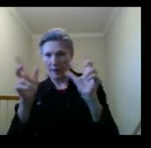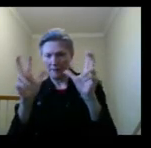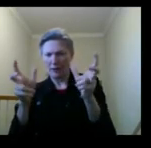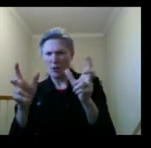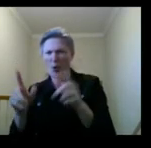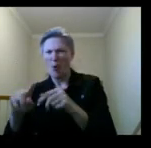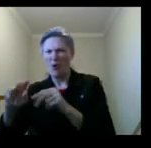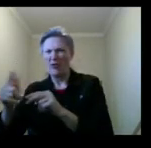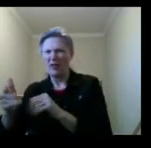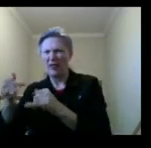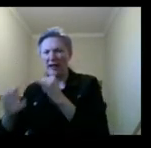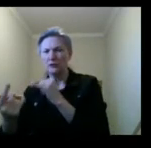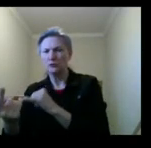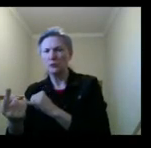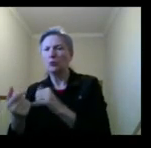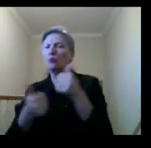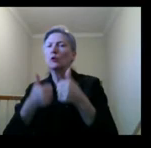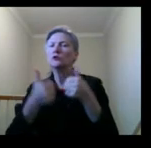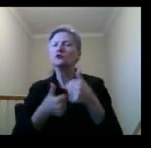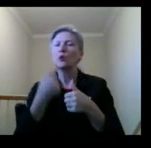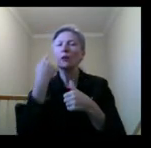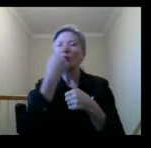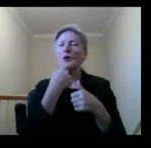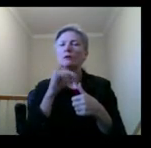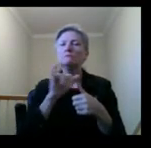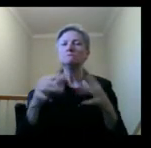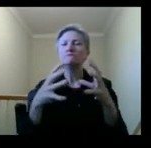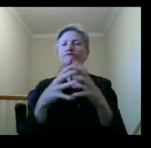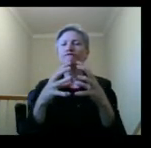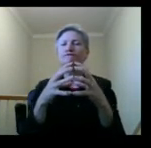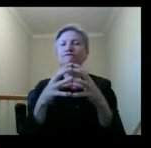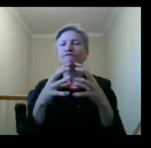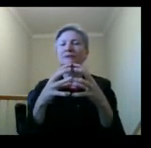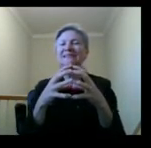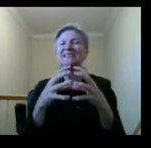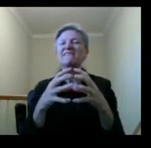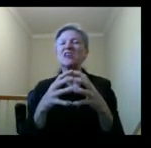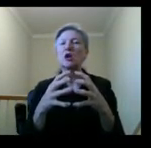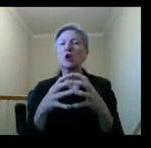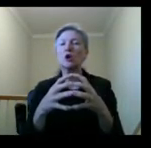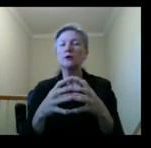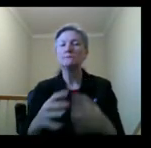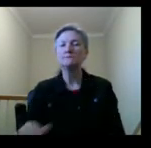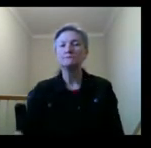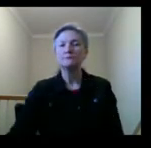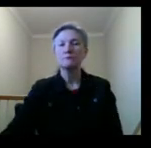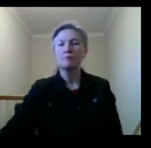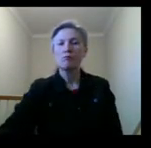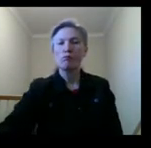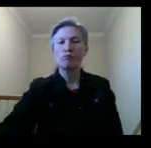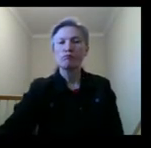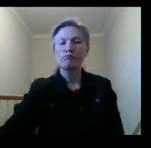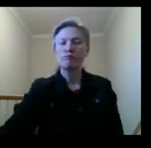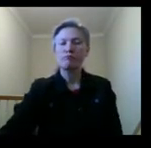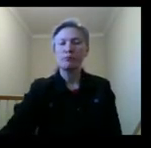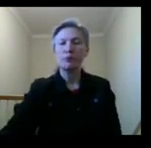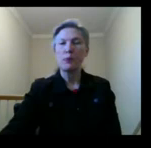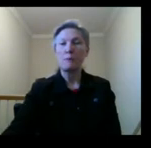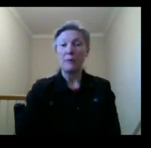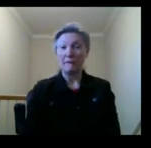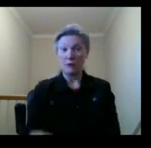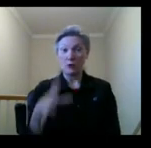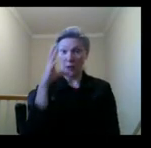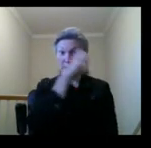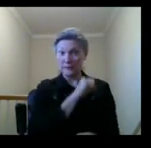one here? Which one looks like the sphere? This right here. If you guessed